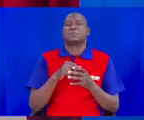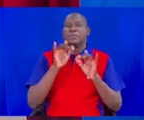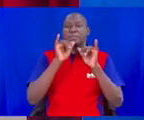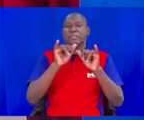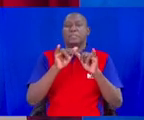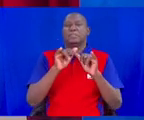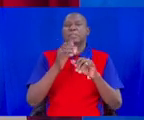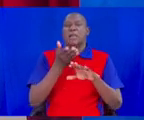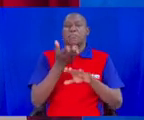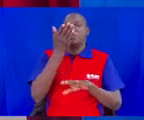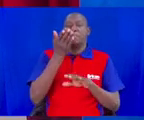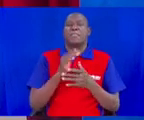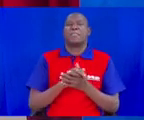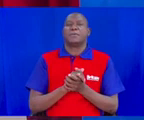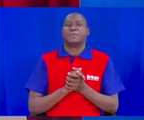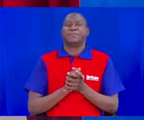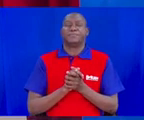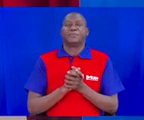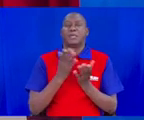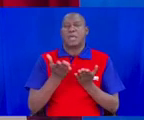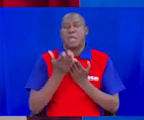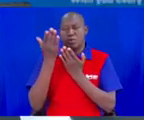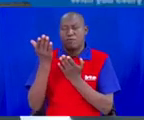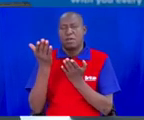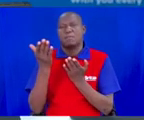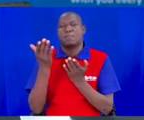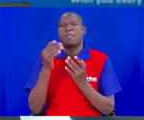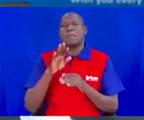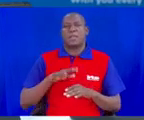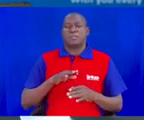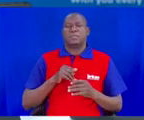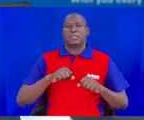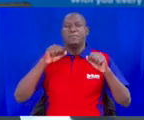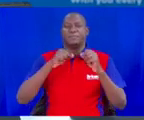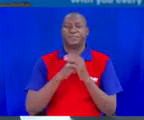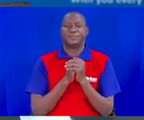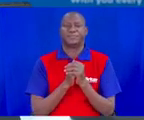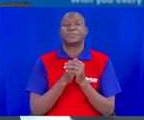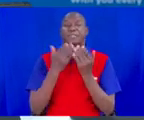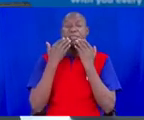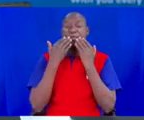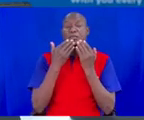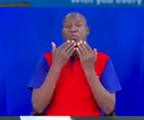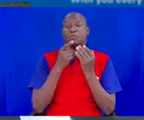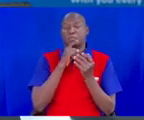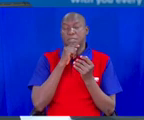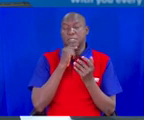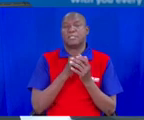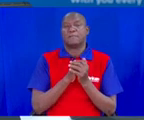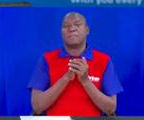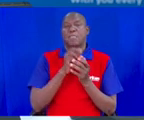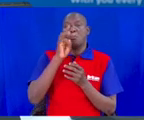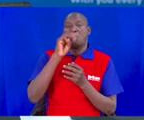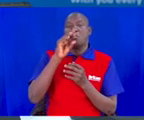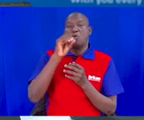Julius, and I hand over to Madam Chair. Thank you, Mr. Mose. We will continue